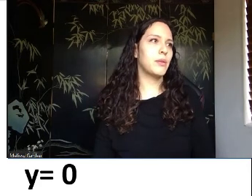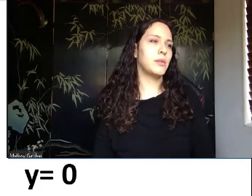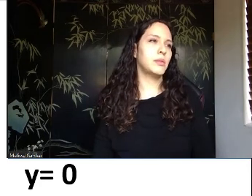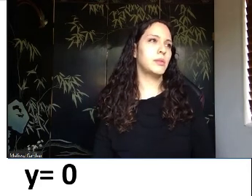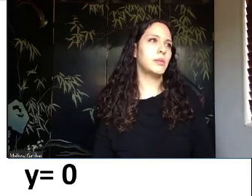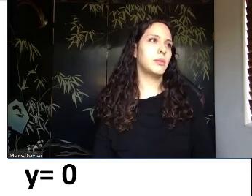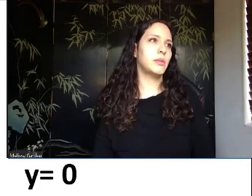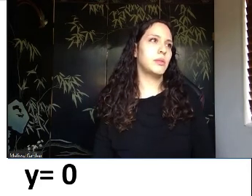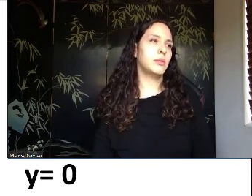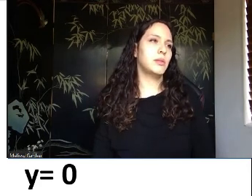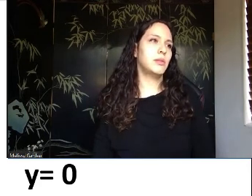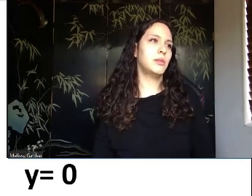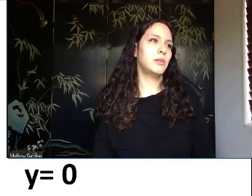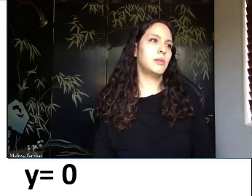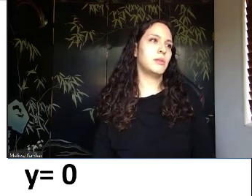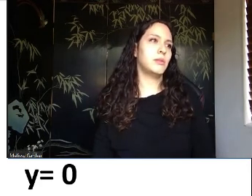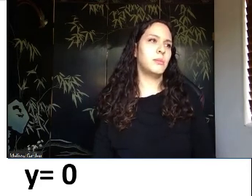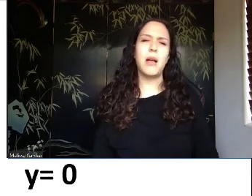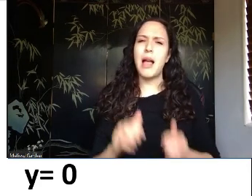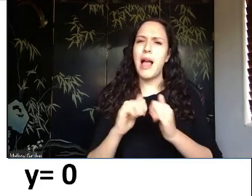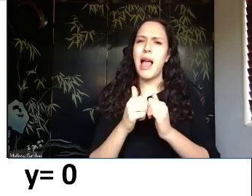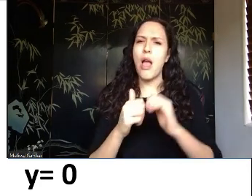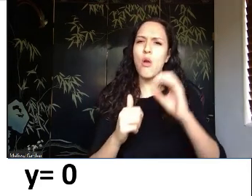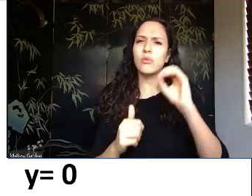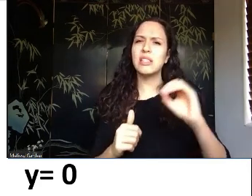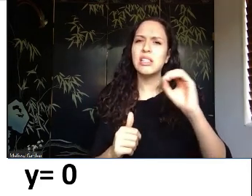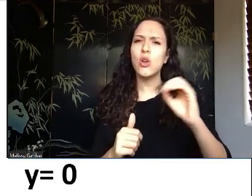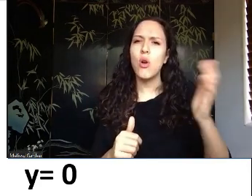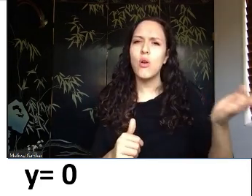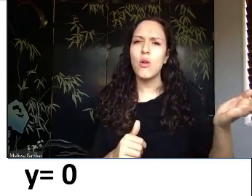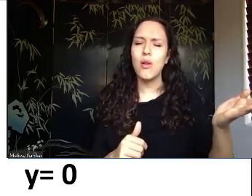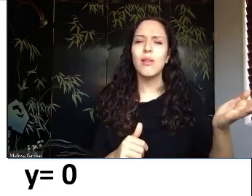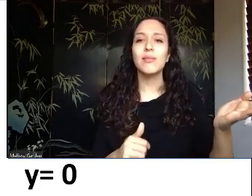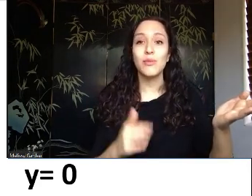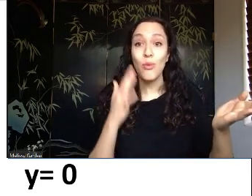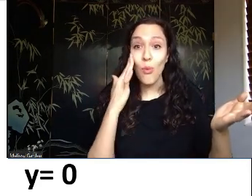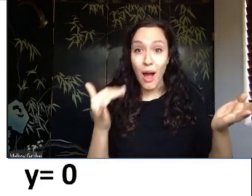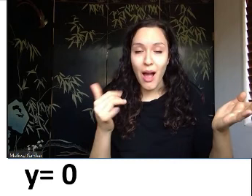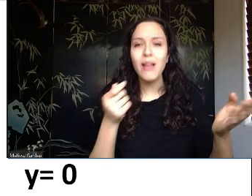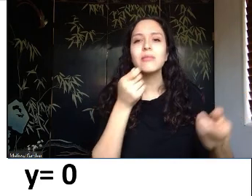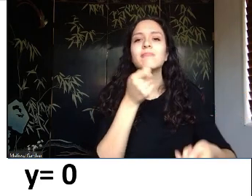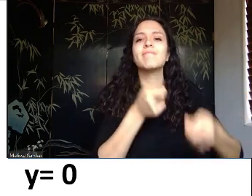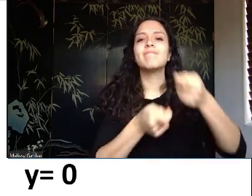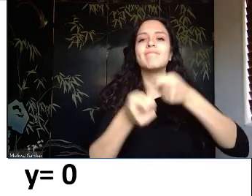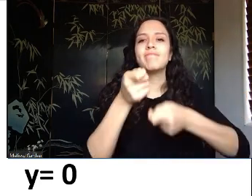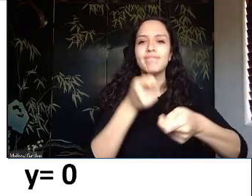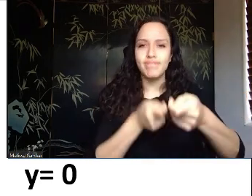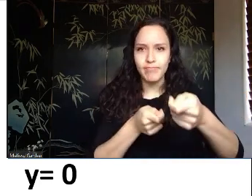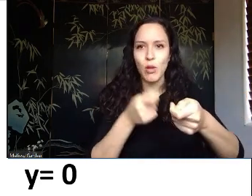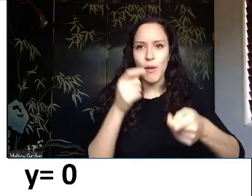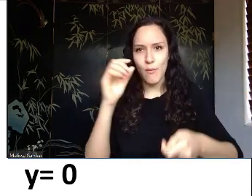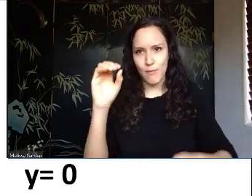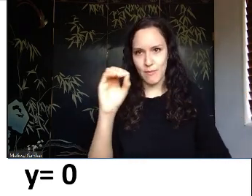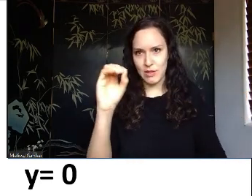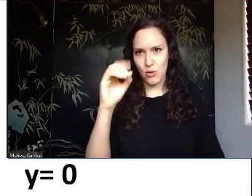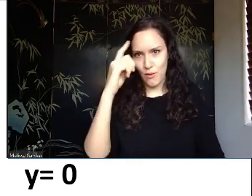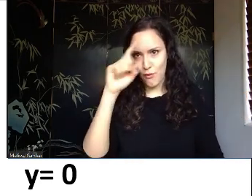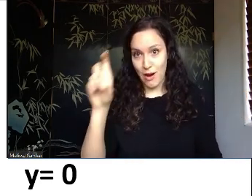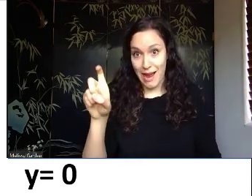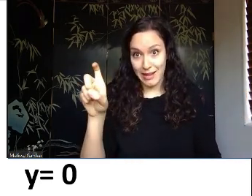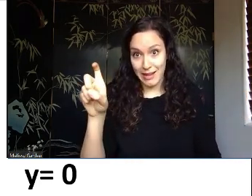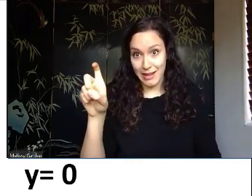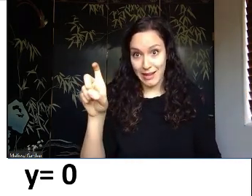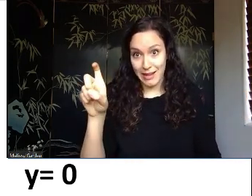then, but how did I get 0 here? That's because we plugged in 0 for x. So 0, -6.